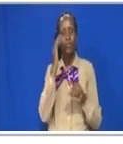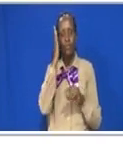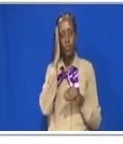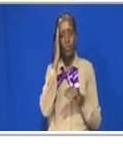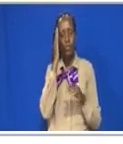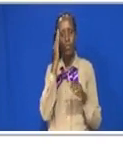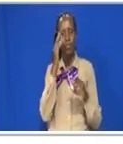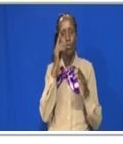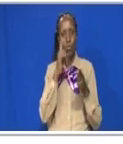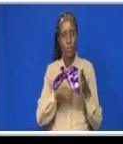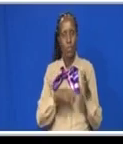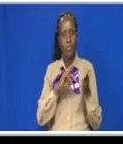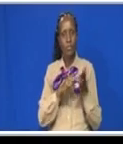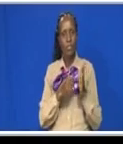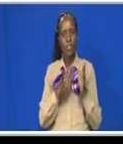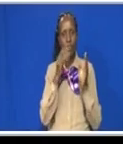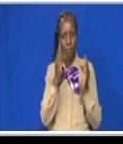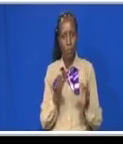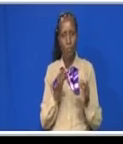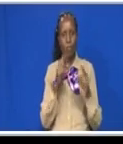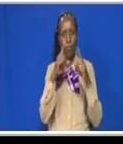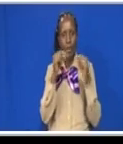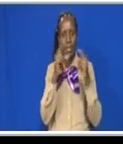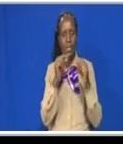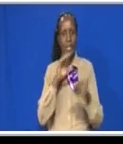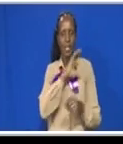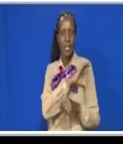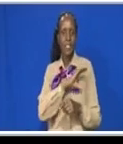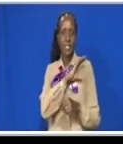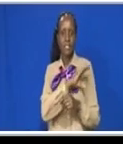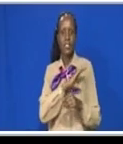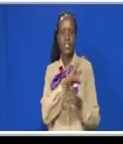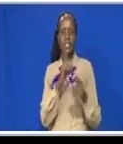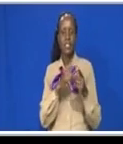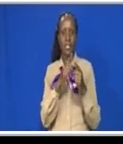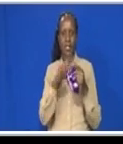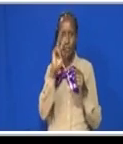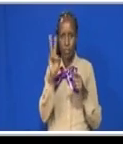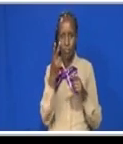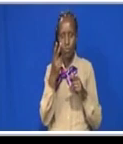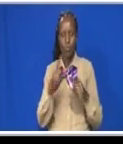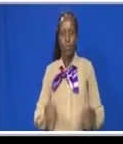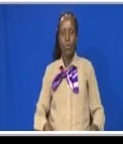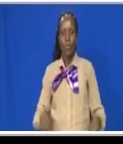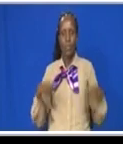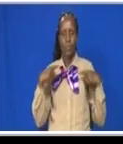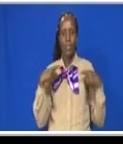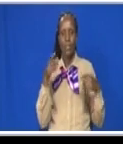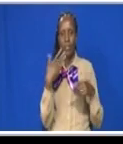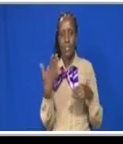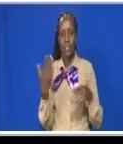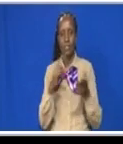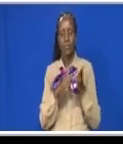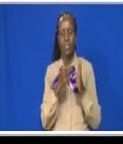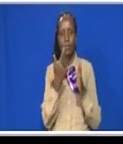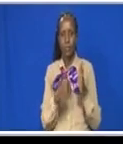what is meant by characteristics. Two, what is meant by living things? We